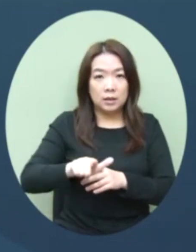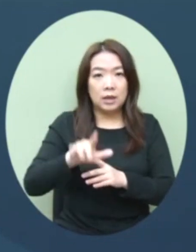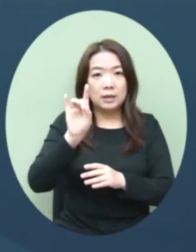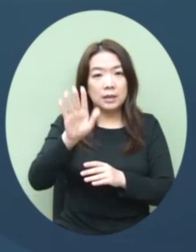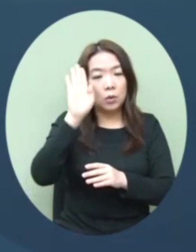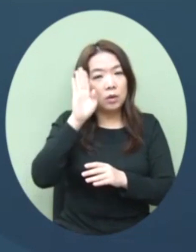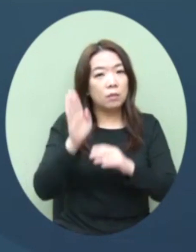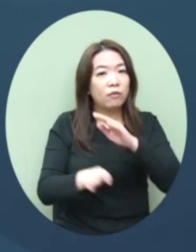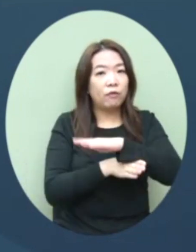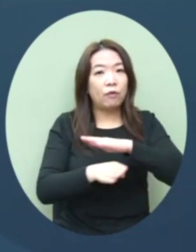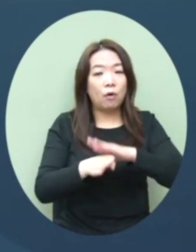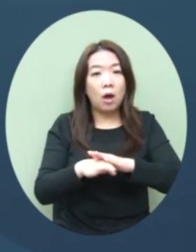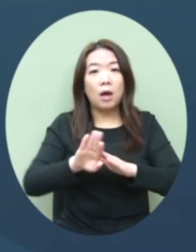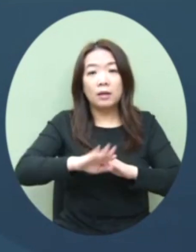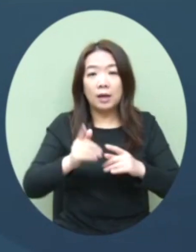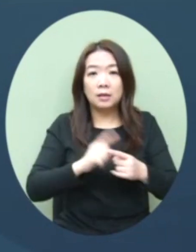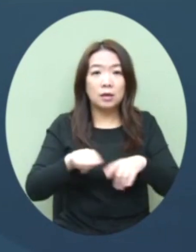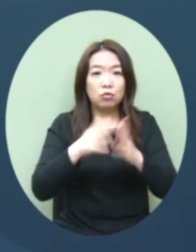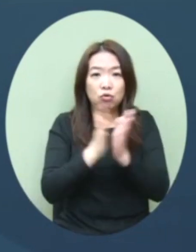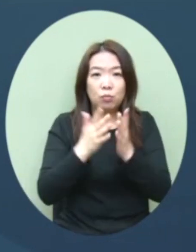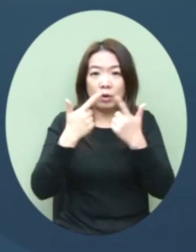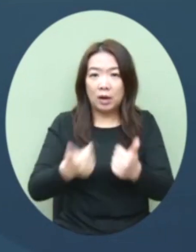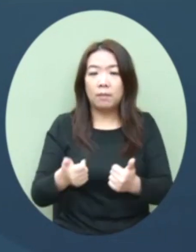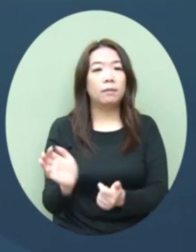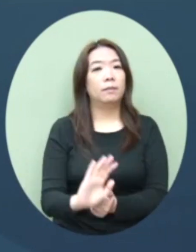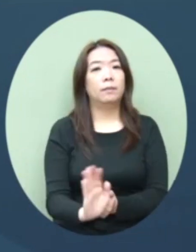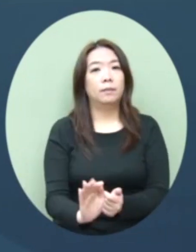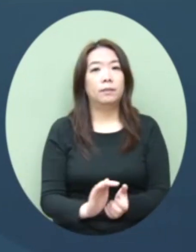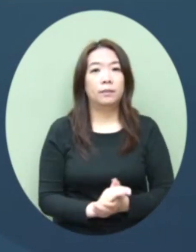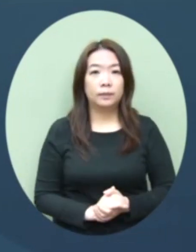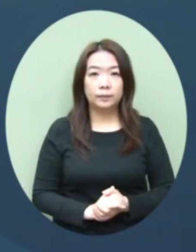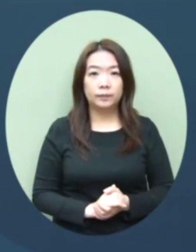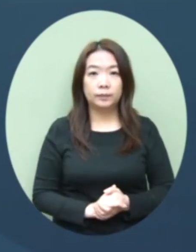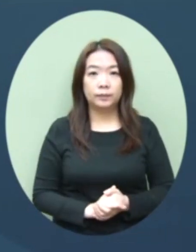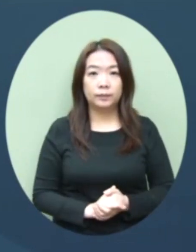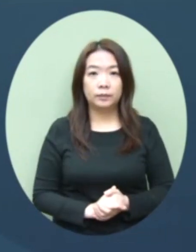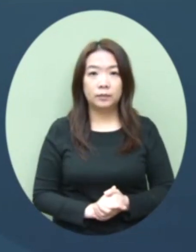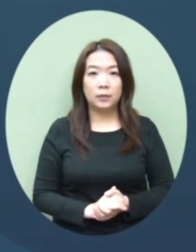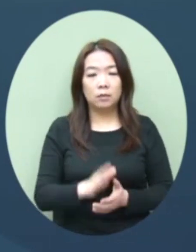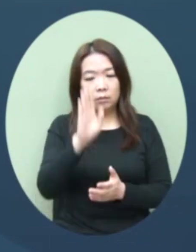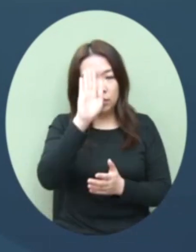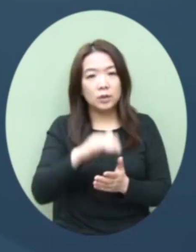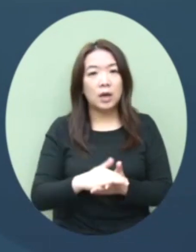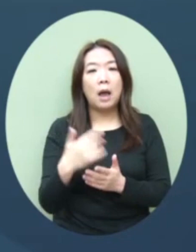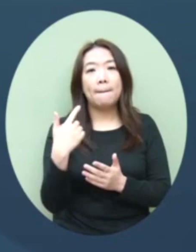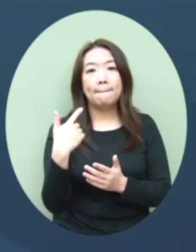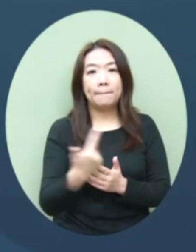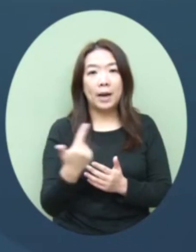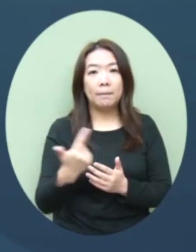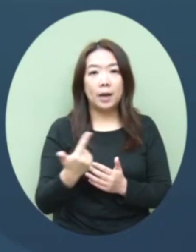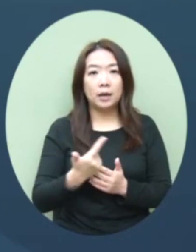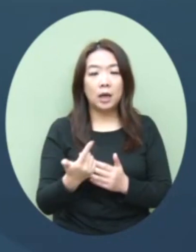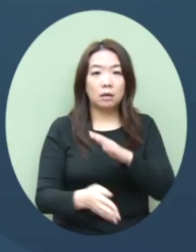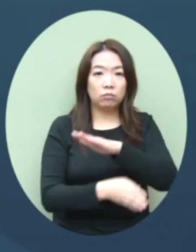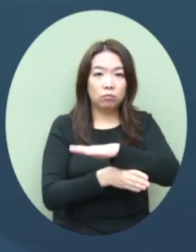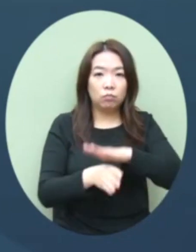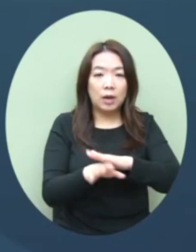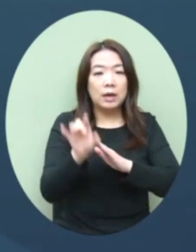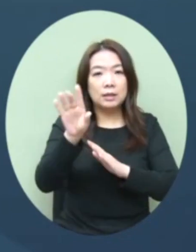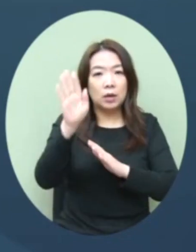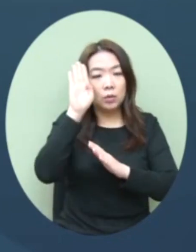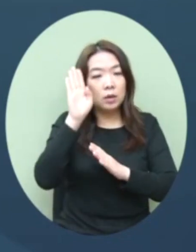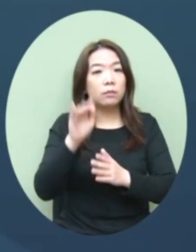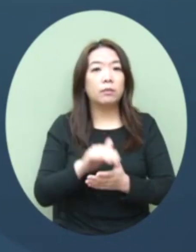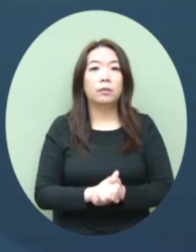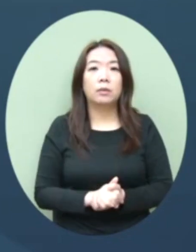are looking for a wholesale block so a hotel which is occupying a whole building with a certain number of rooms